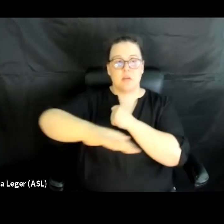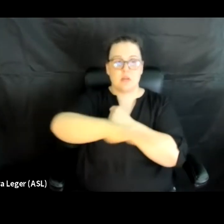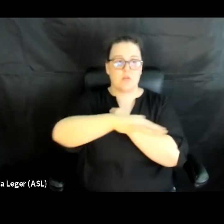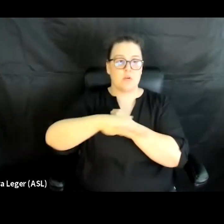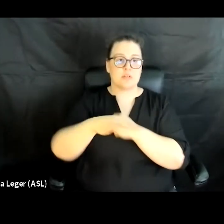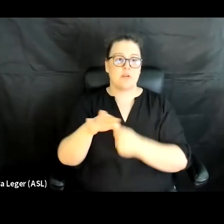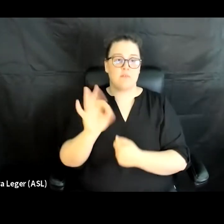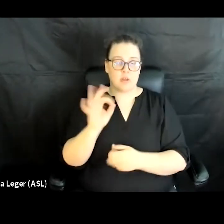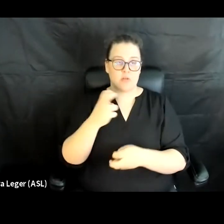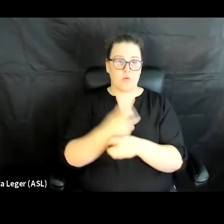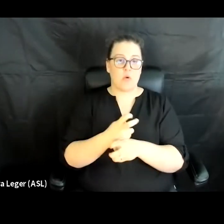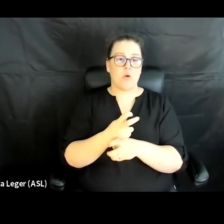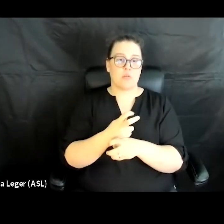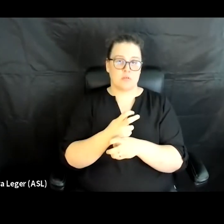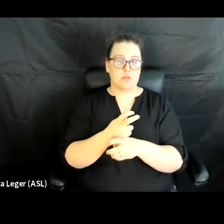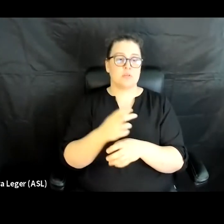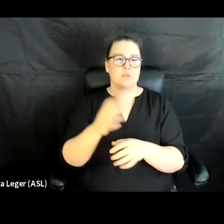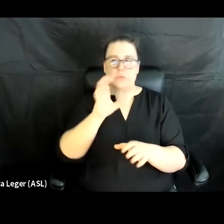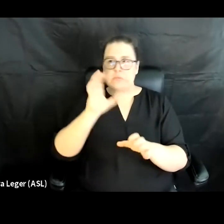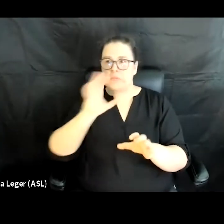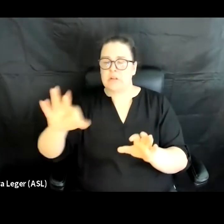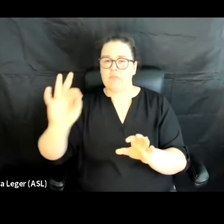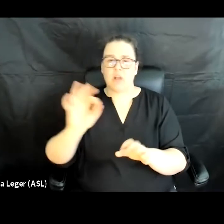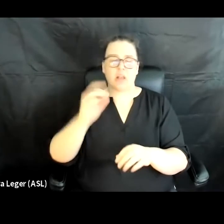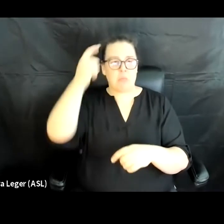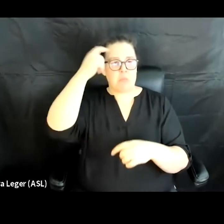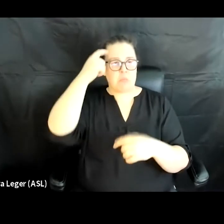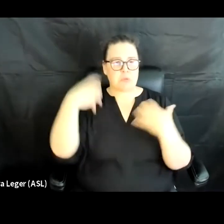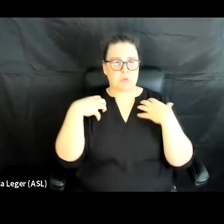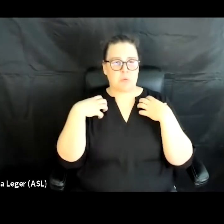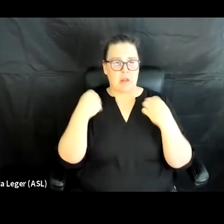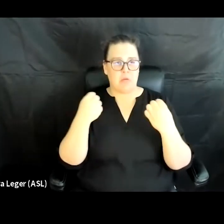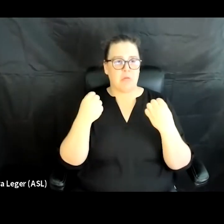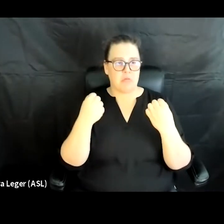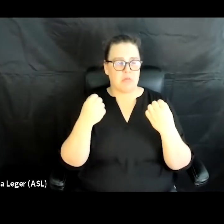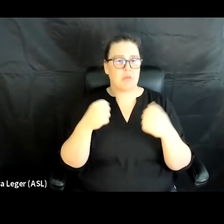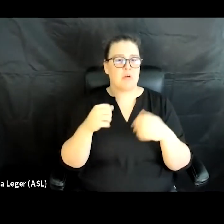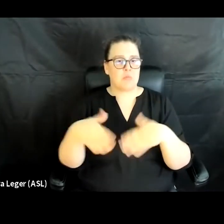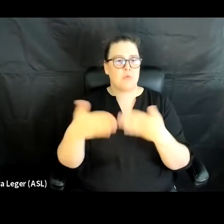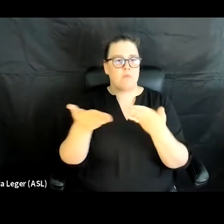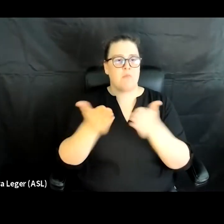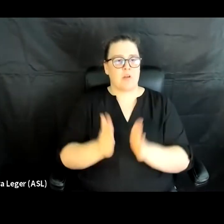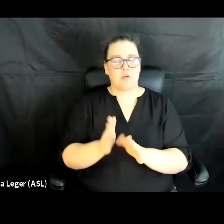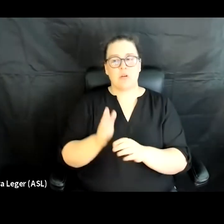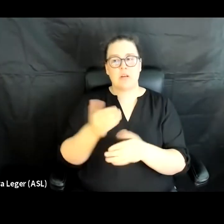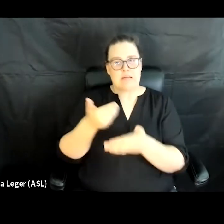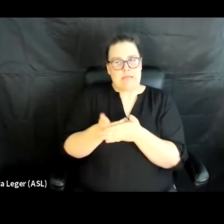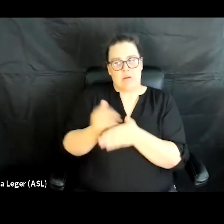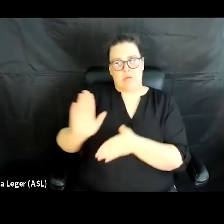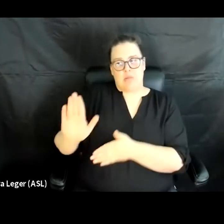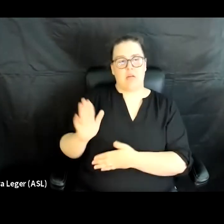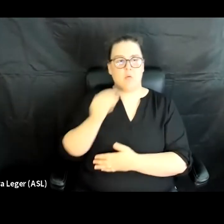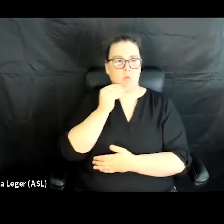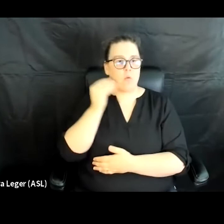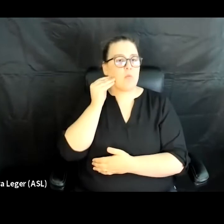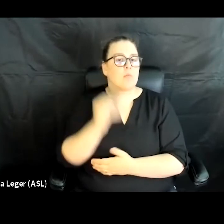to find a mental health provider within miles of their location. And so it's with